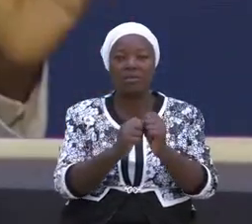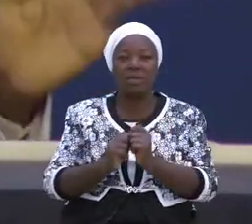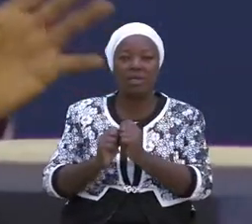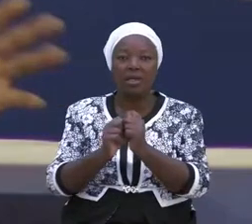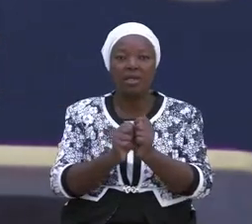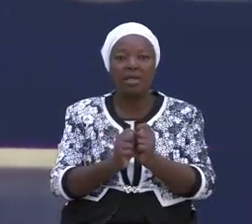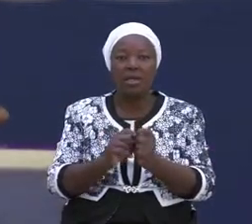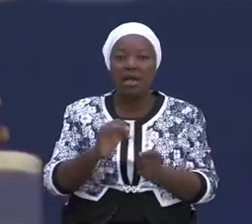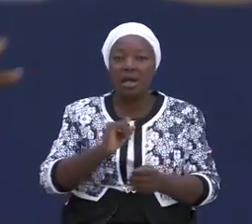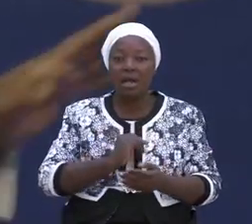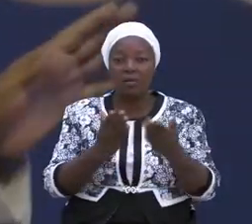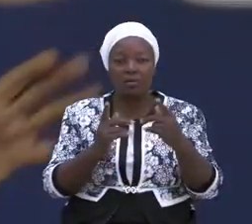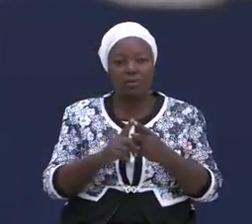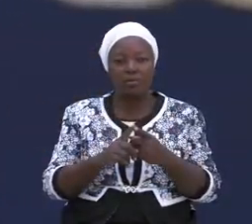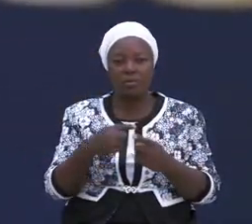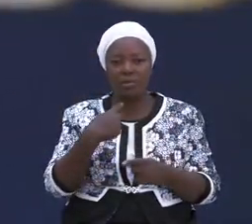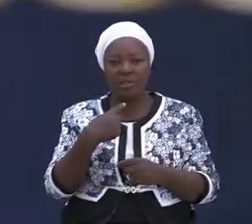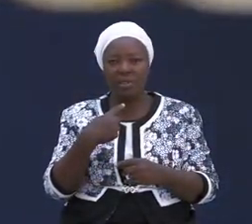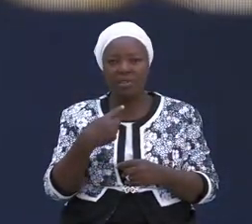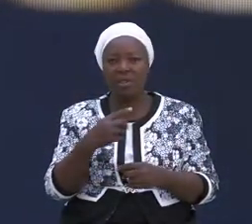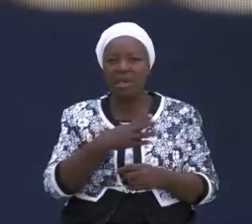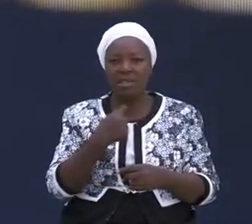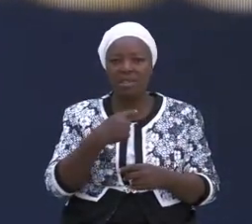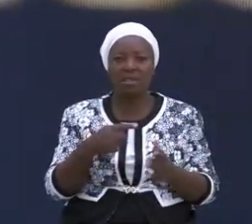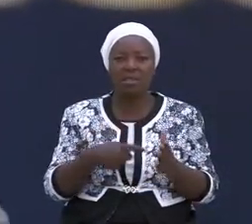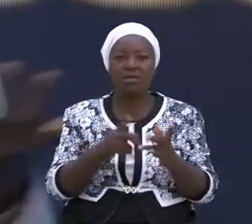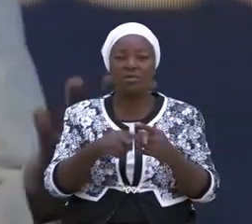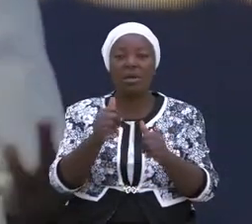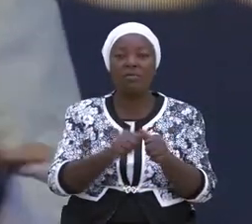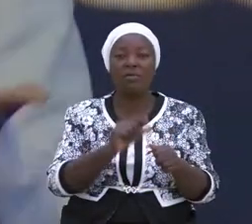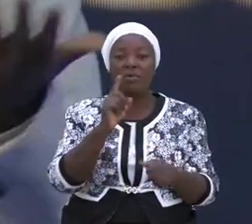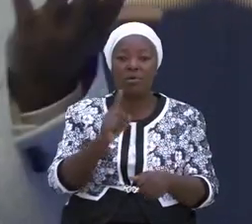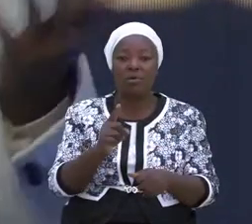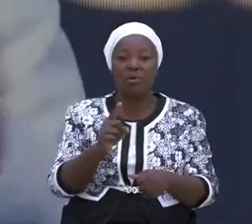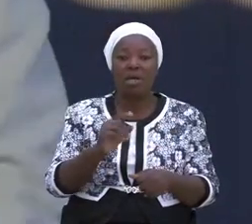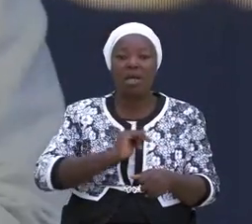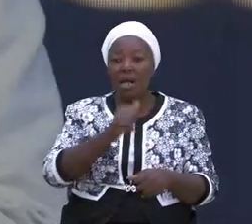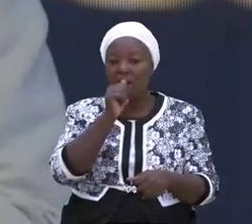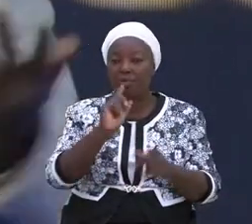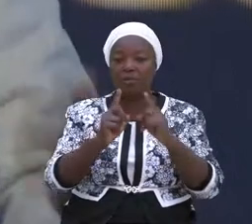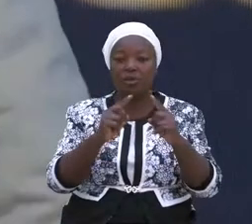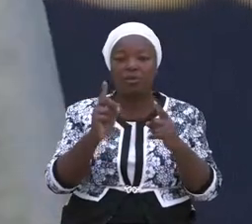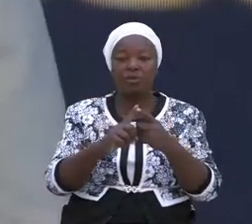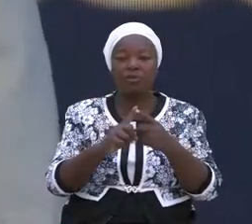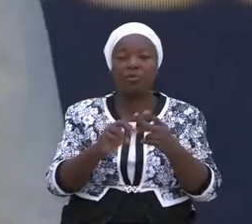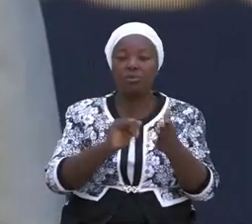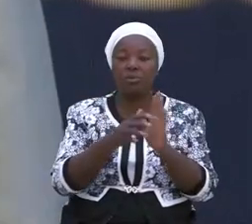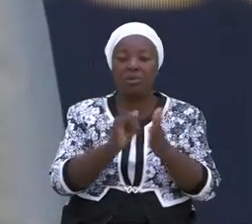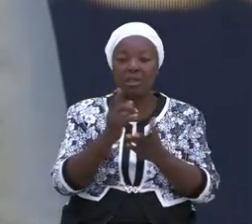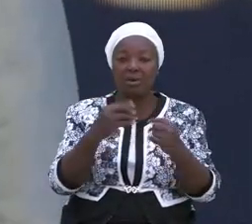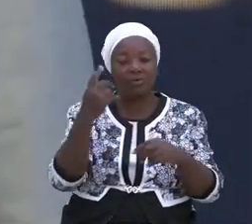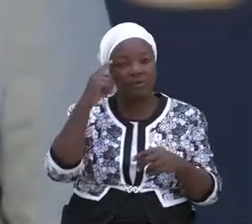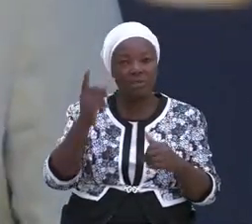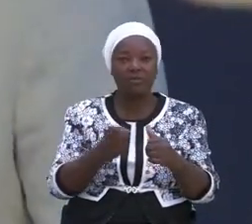to address everyone. I'm addressing those who might be coming for the first time.